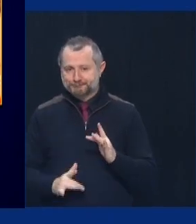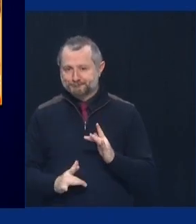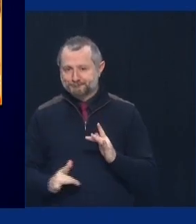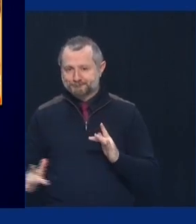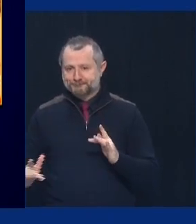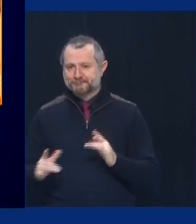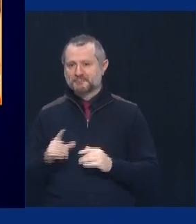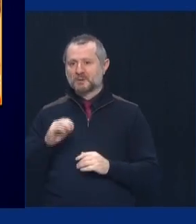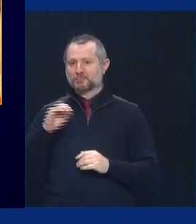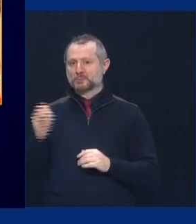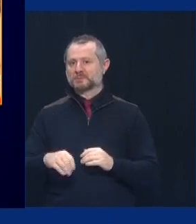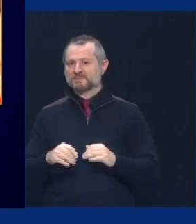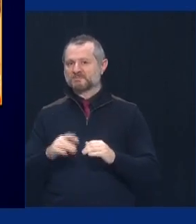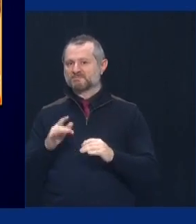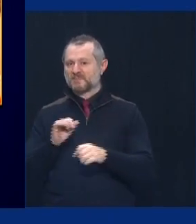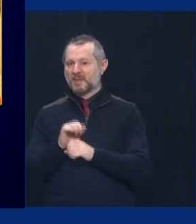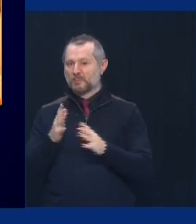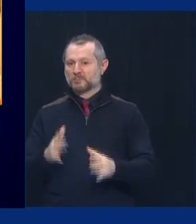essential workers,